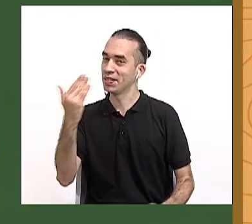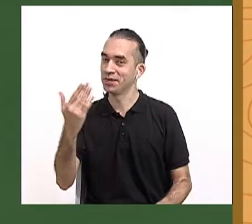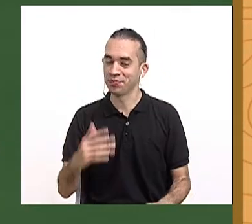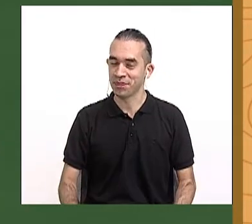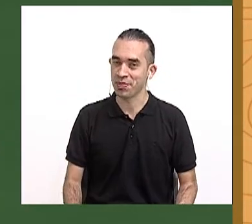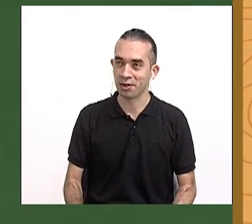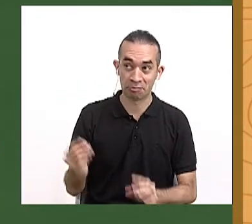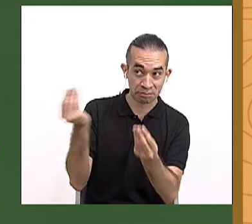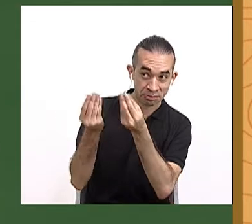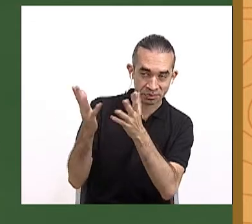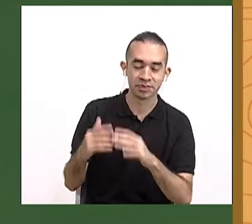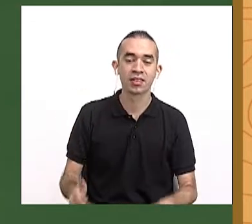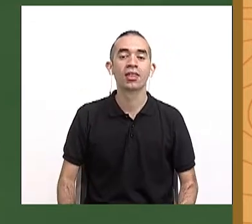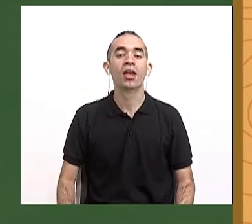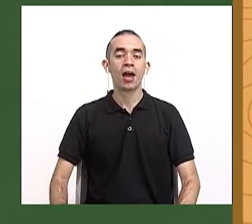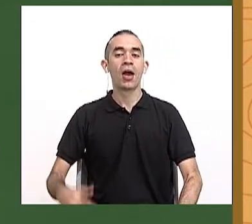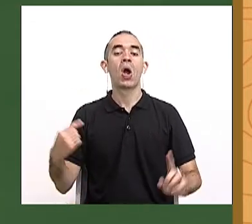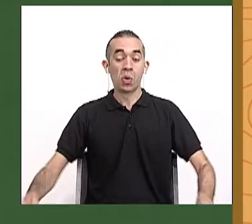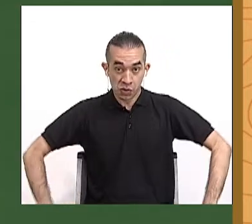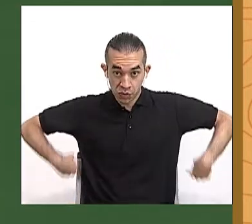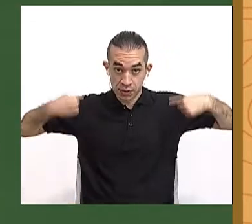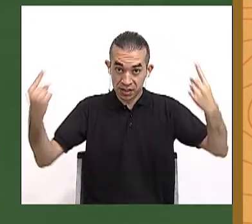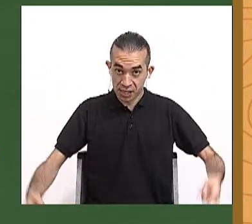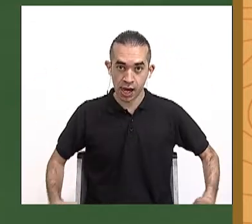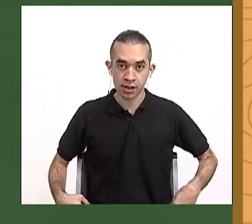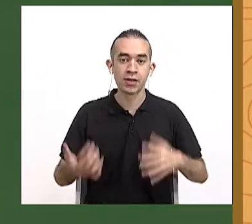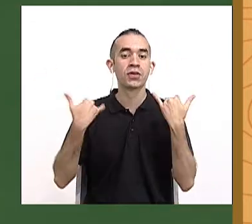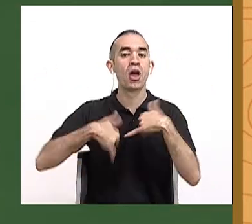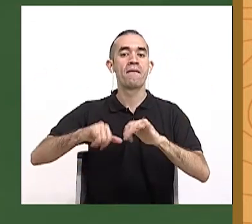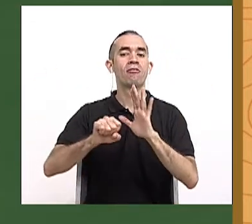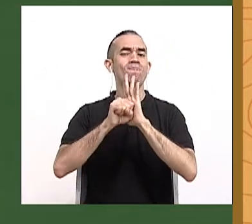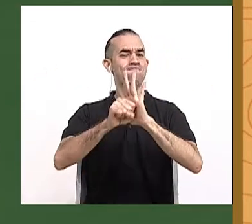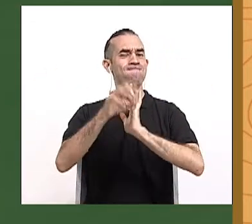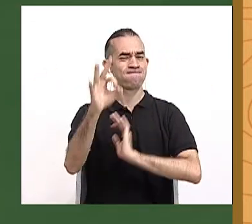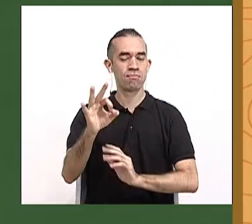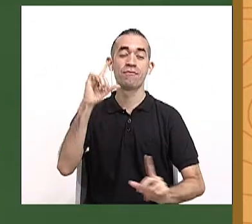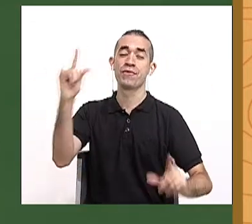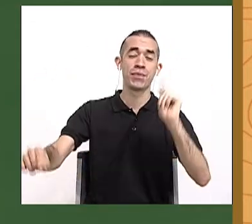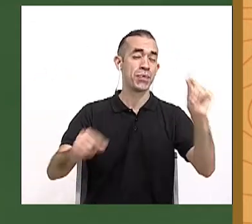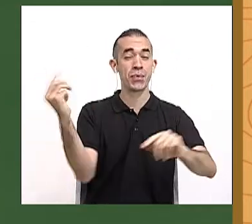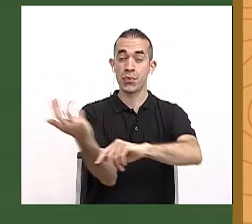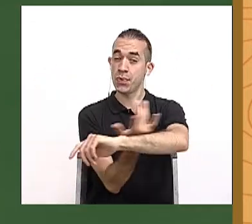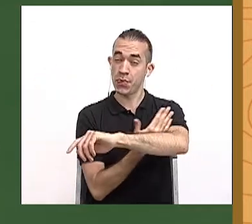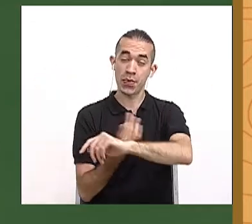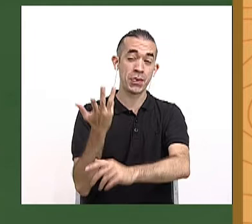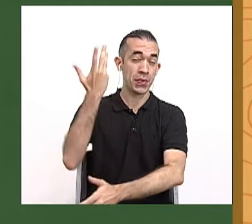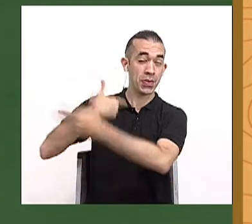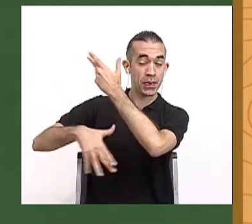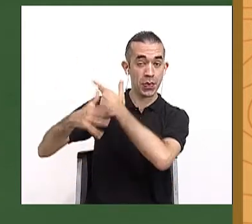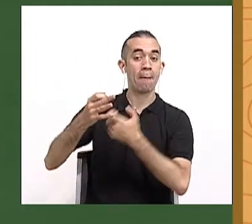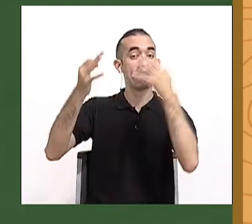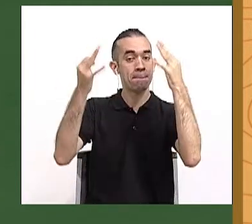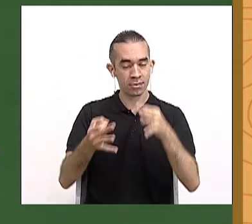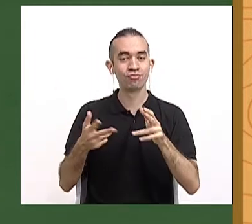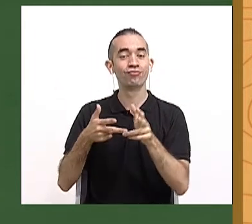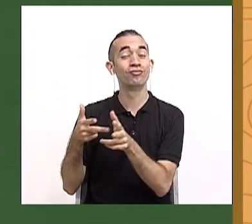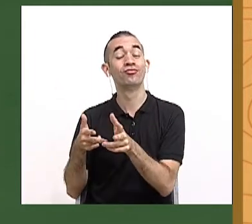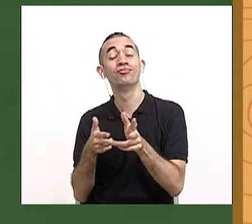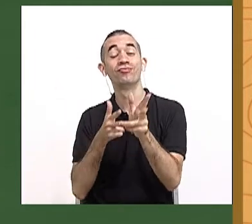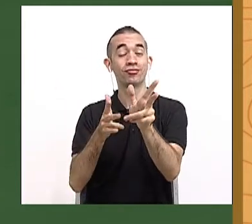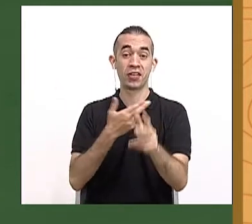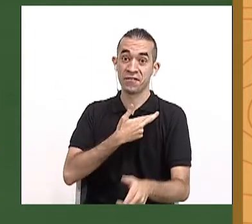to construct the ox carts. And number 5 says the ox carts remain, let's